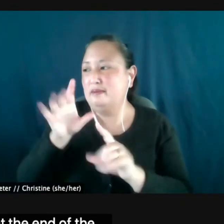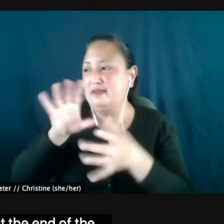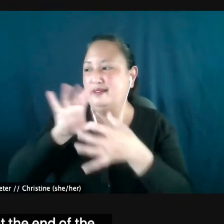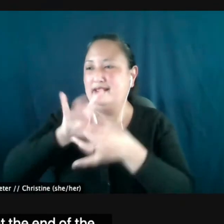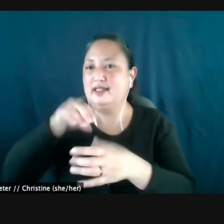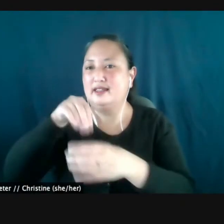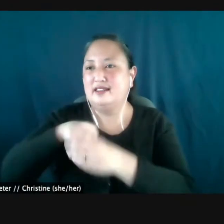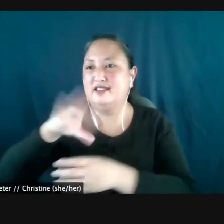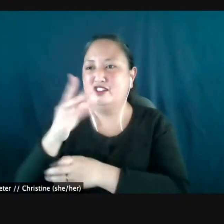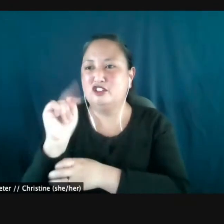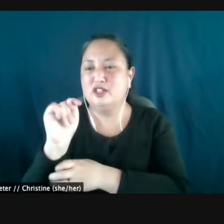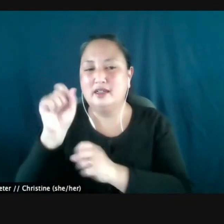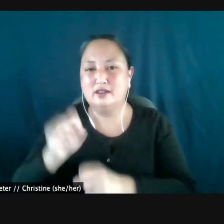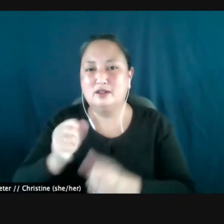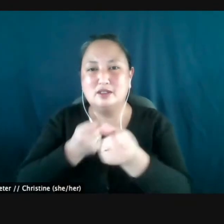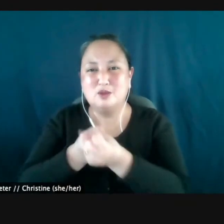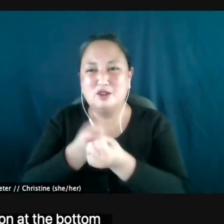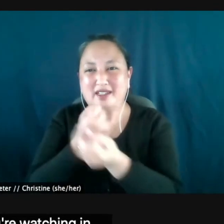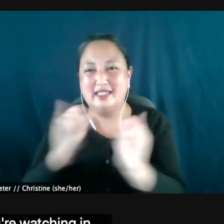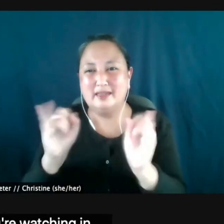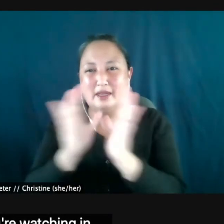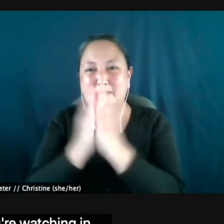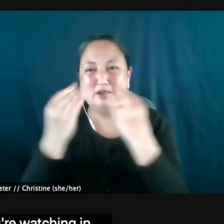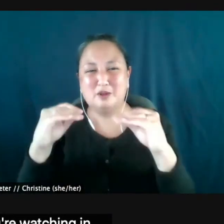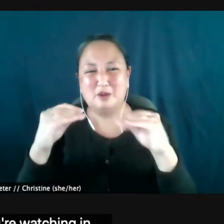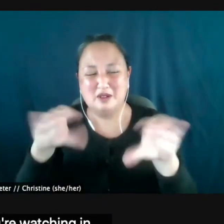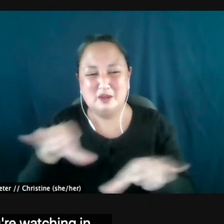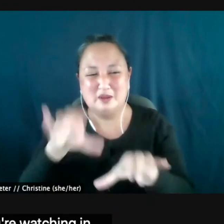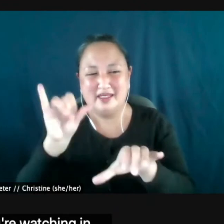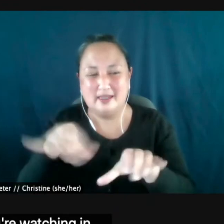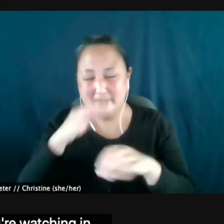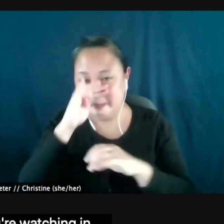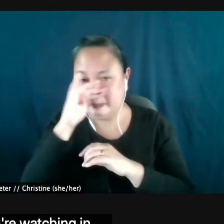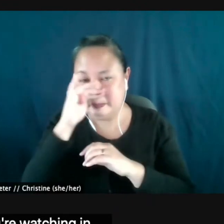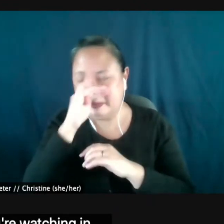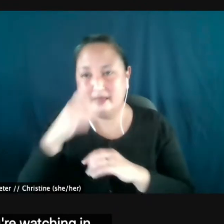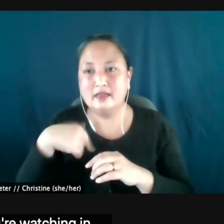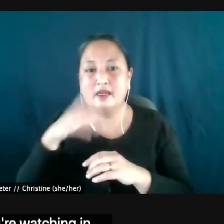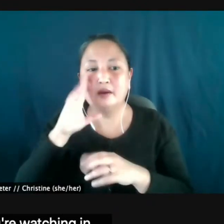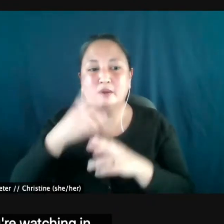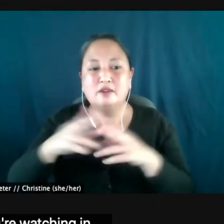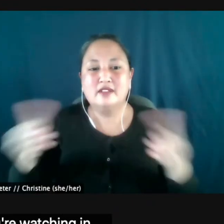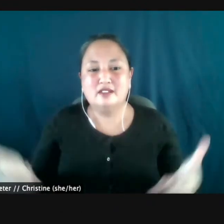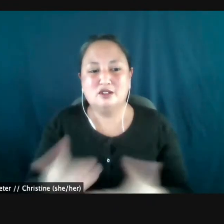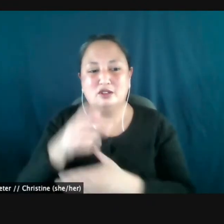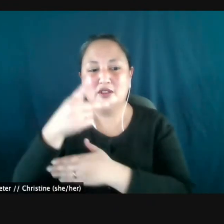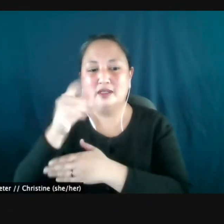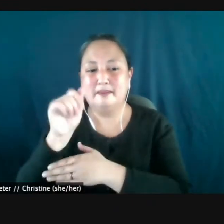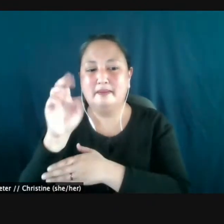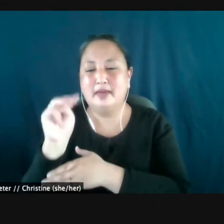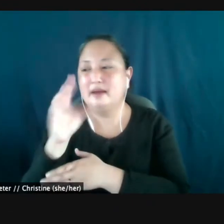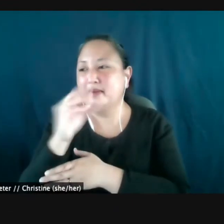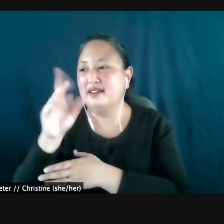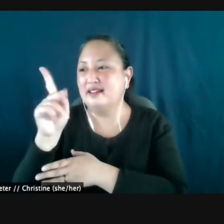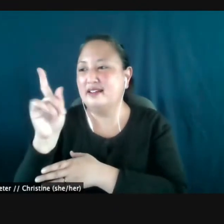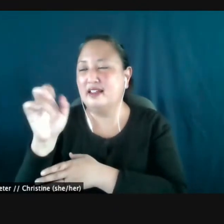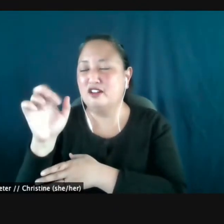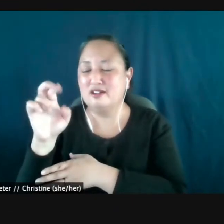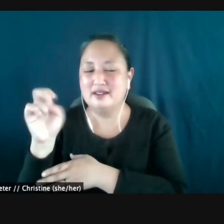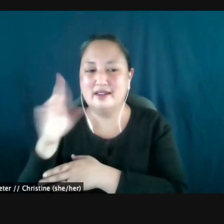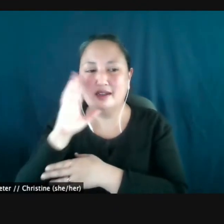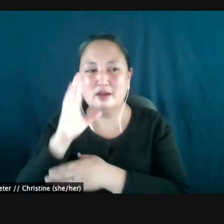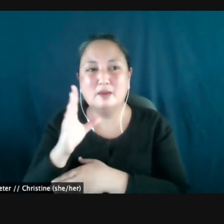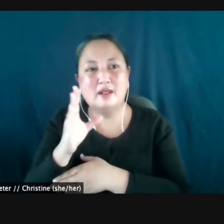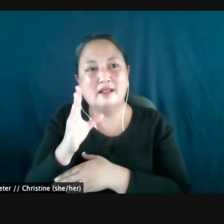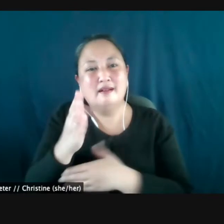in the chat, and you can support an independent bookstore in doing so. I am going to briefly introduce Pam and Karen, and then I hope you'll join me in welcoming Pam